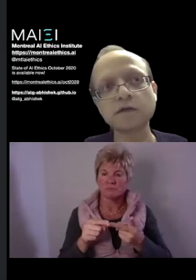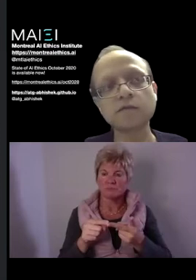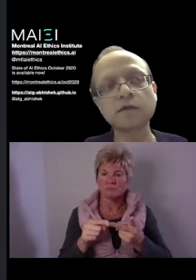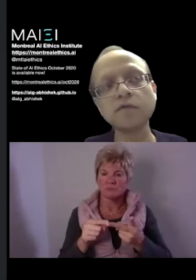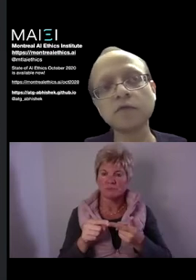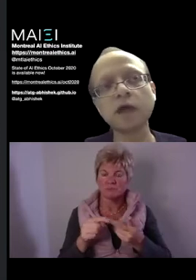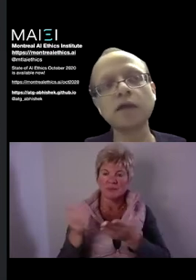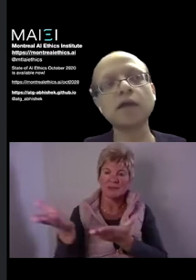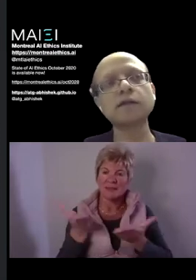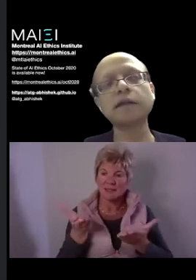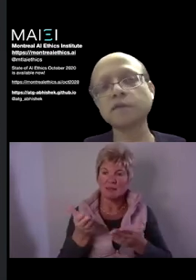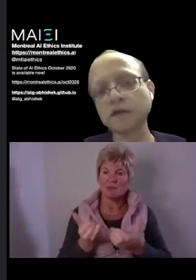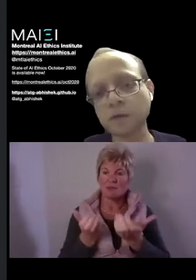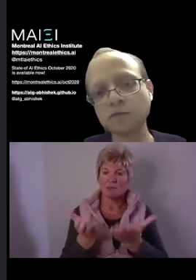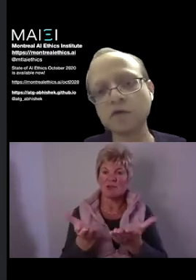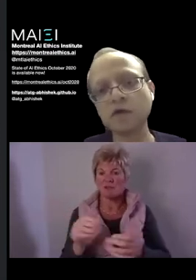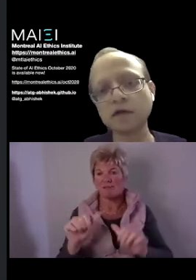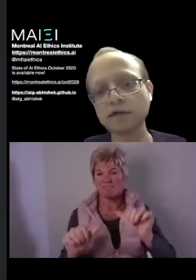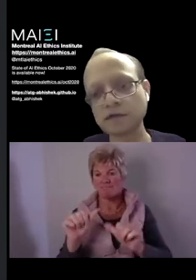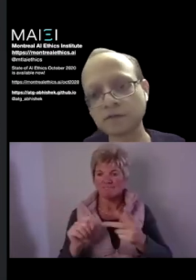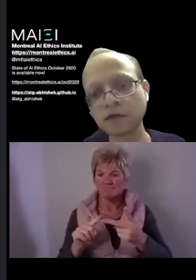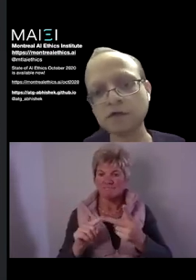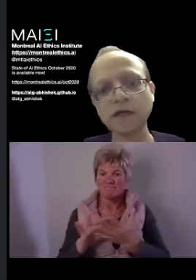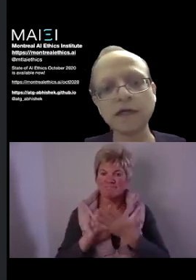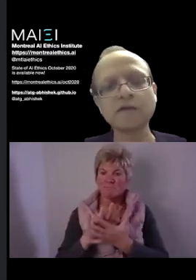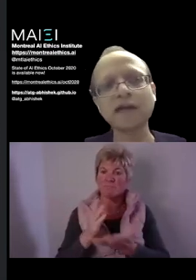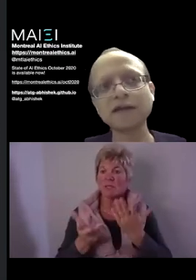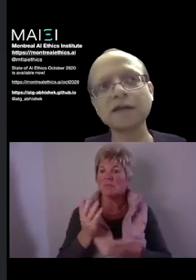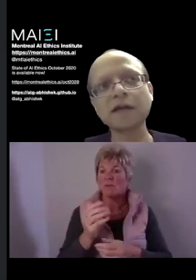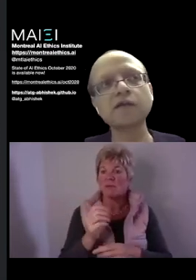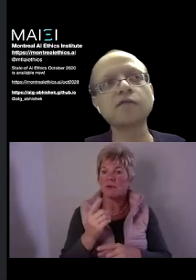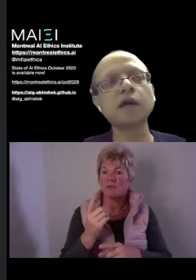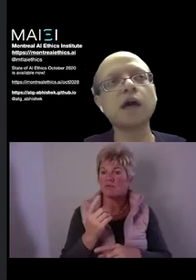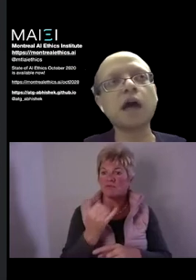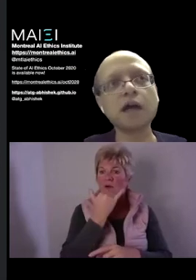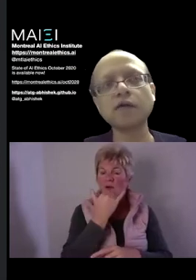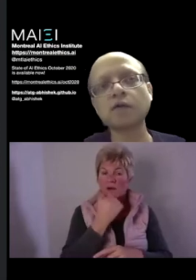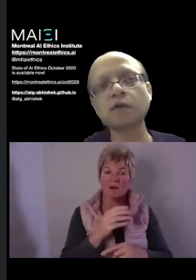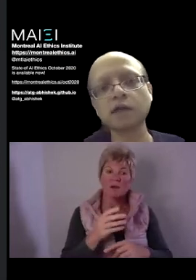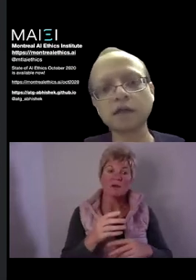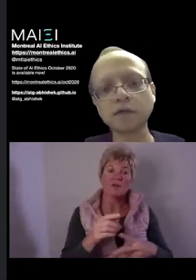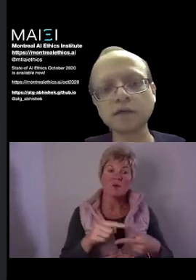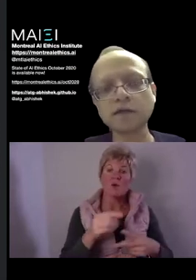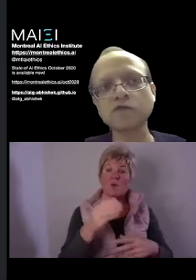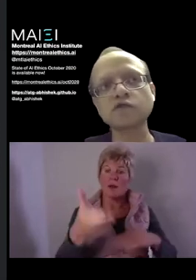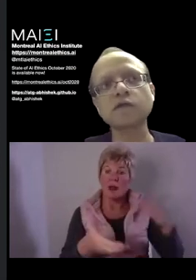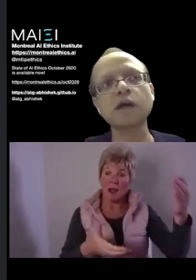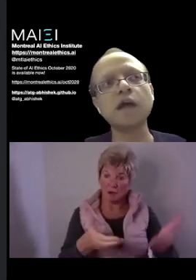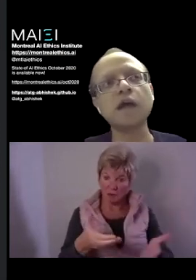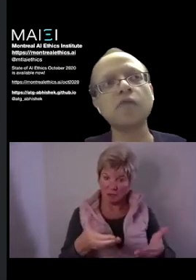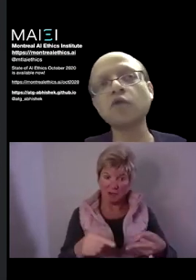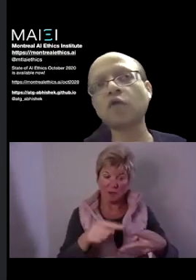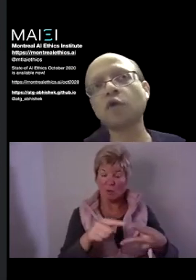from the system, even when they themselves might be wrong and the system might be right. So again, in the case of hiring, when we're thinking about these two